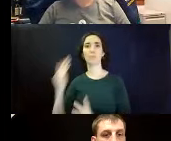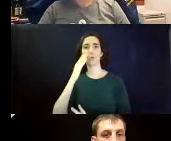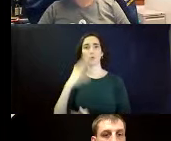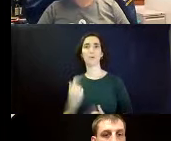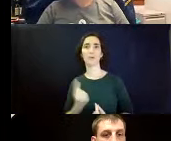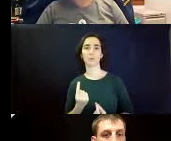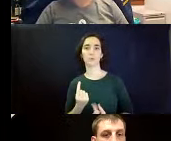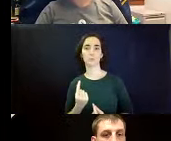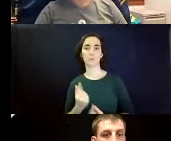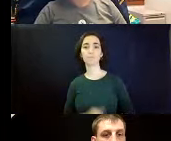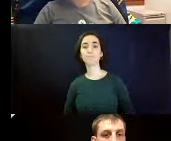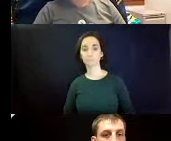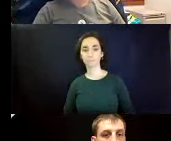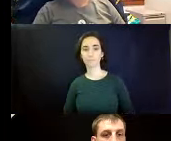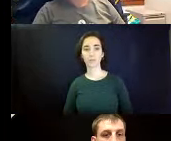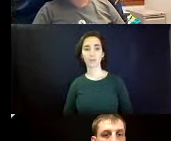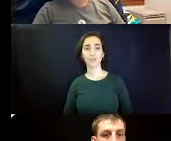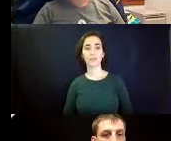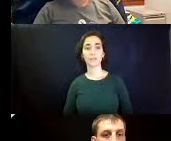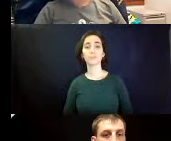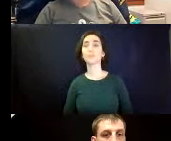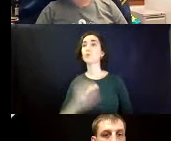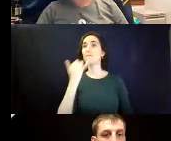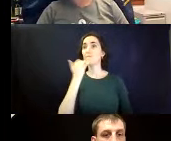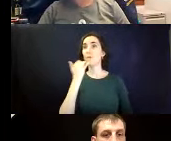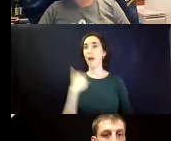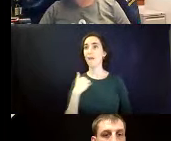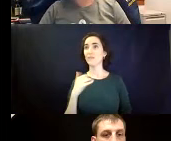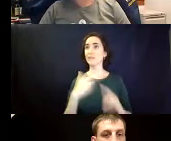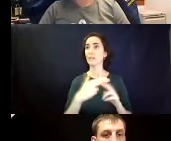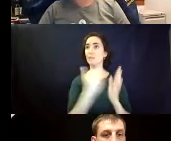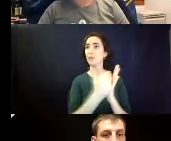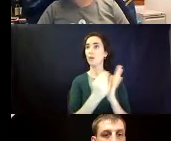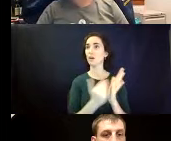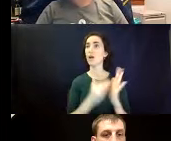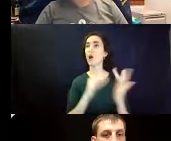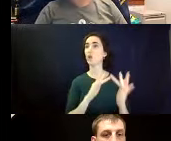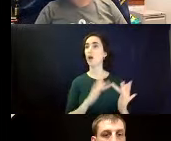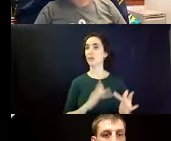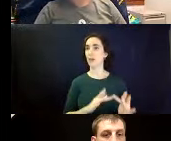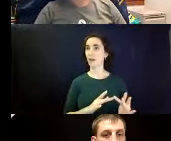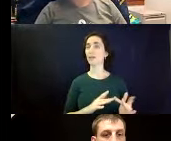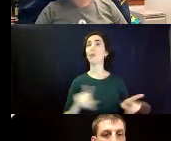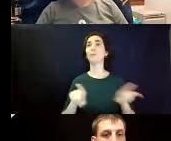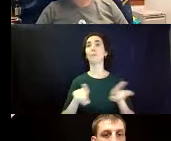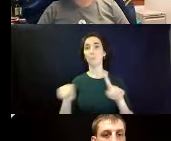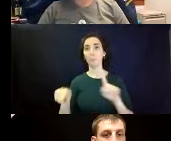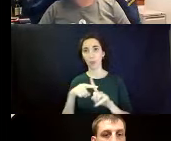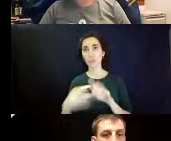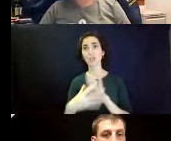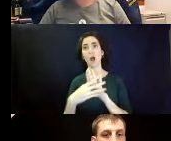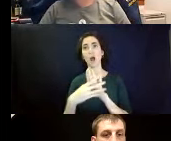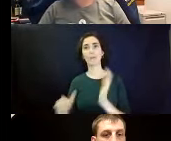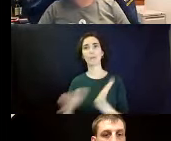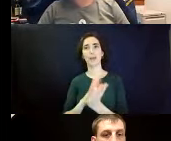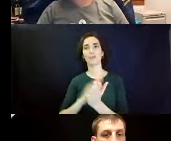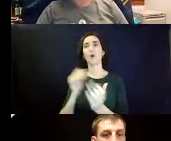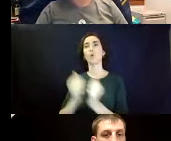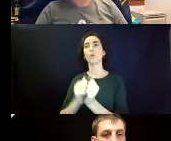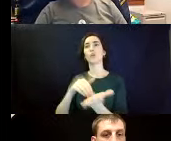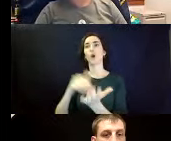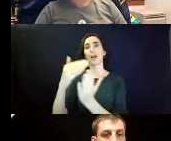addition to having contacts in your phone, make a hard copy list of doctors. Another thing I was very guilty of, I had all